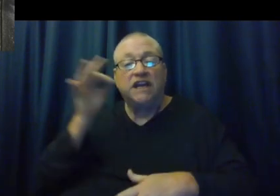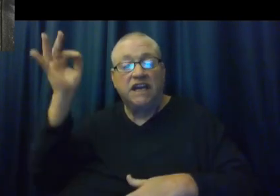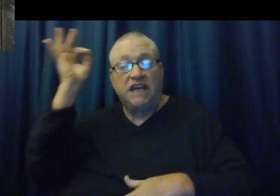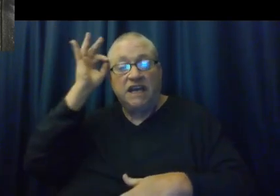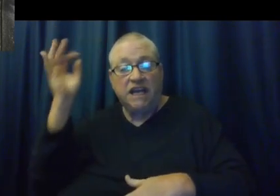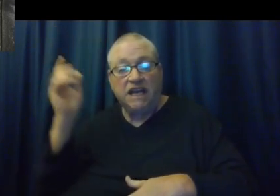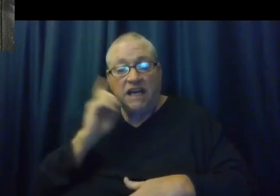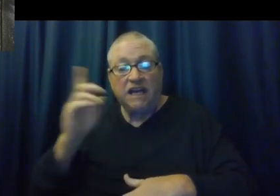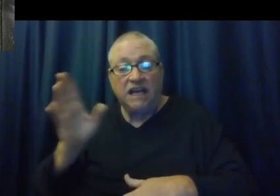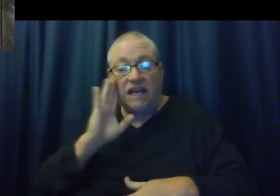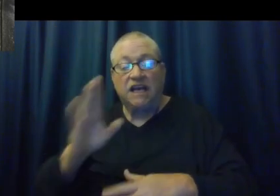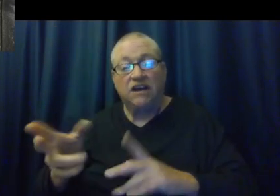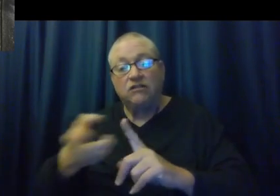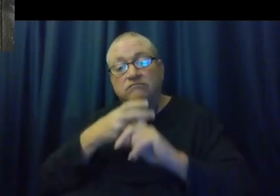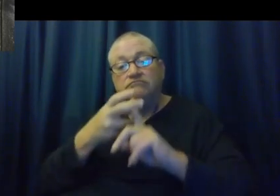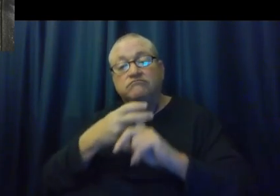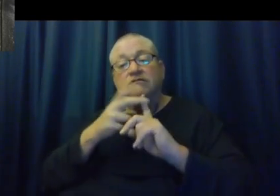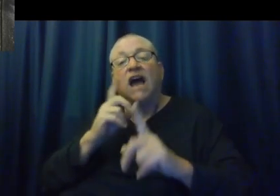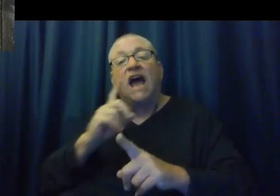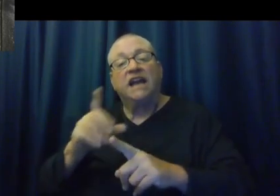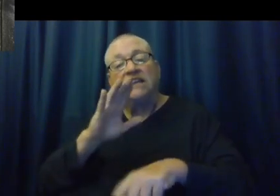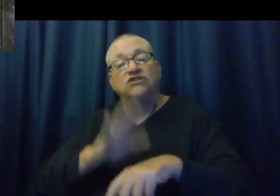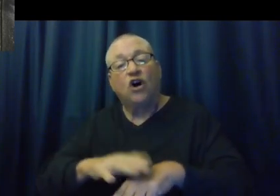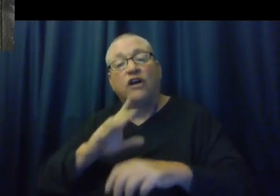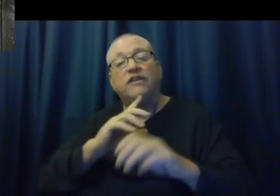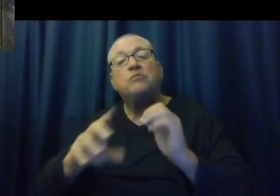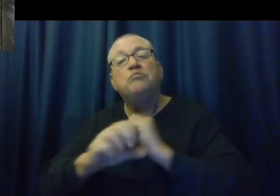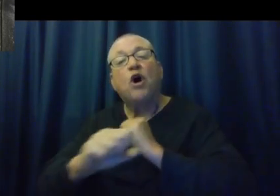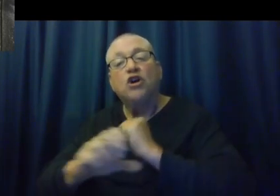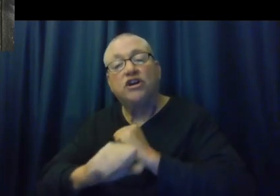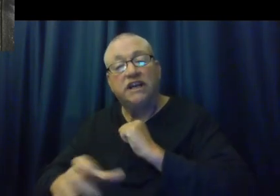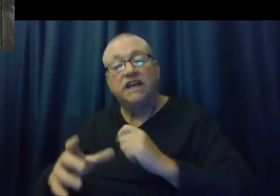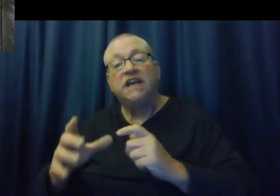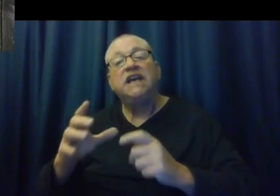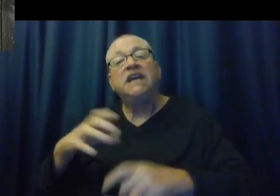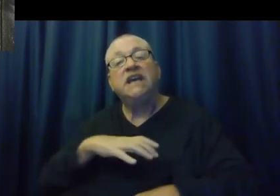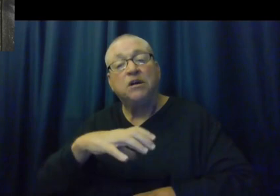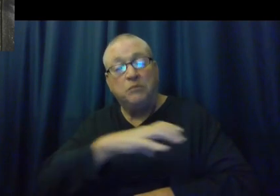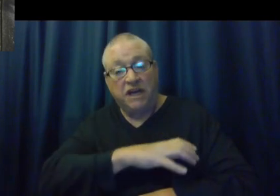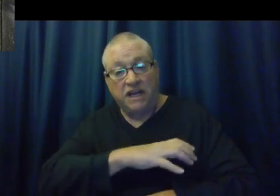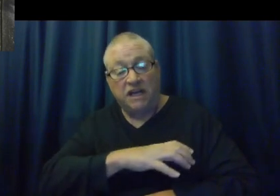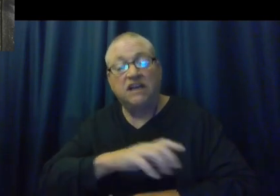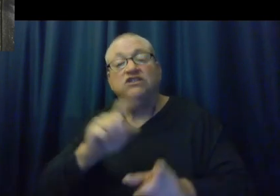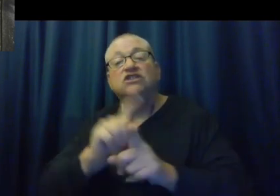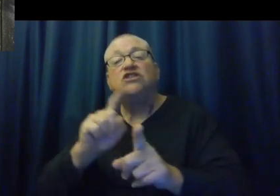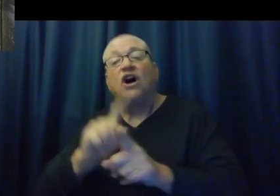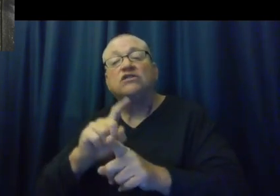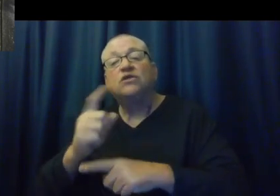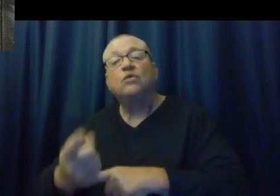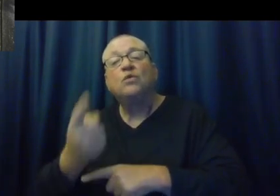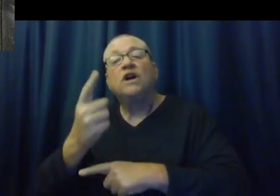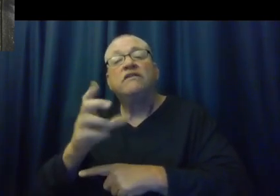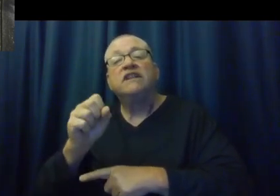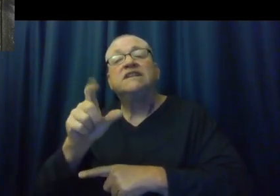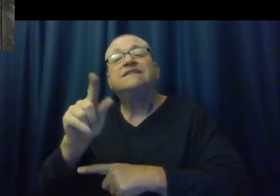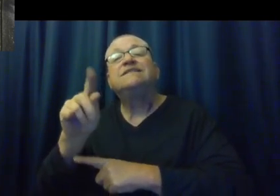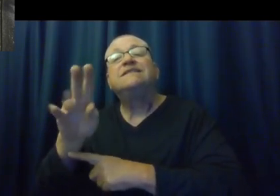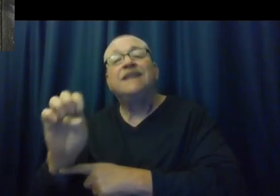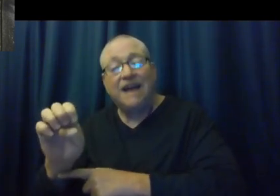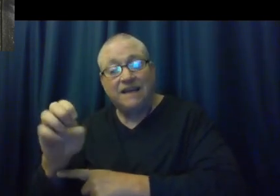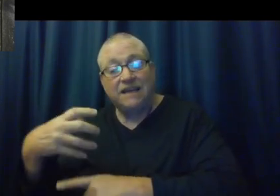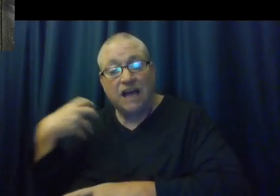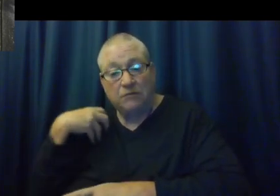to the President, and sits on the university's marketing committee. She is also one of three Slate